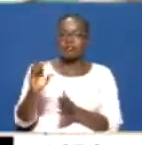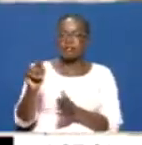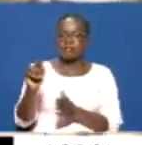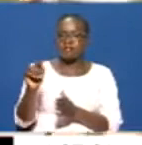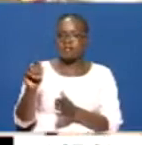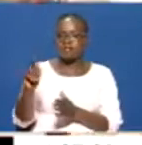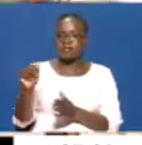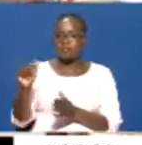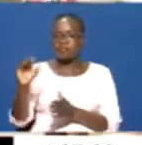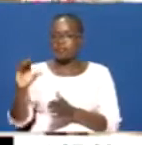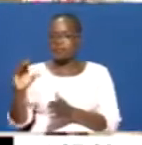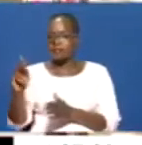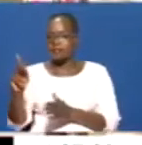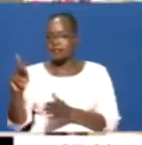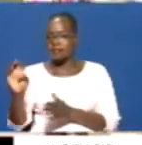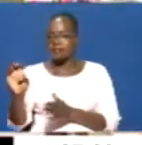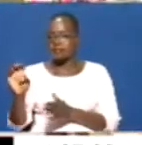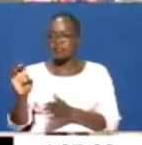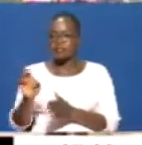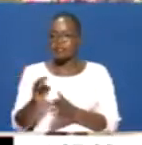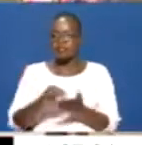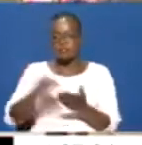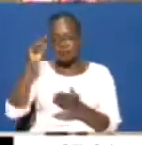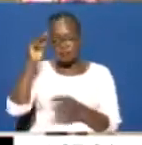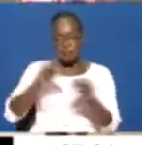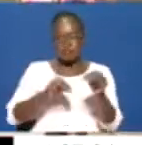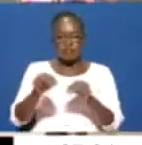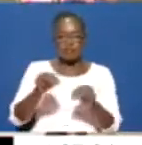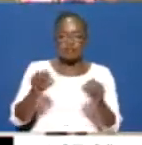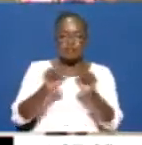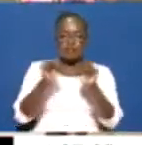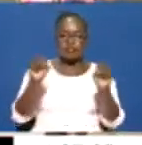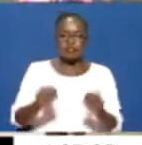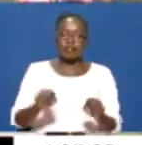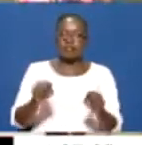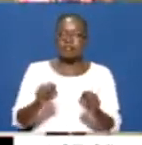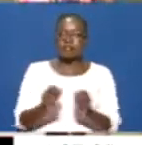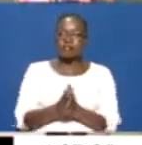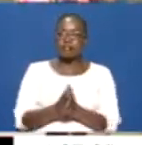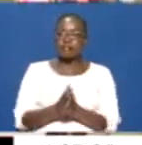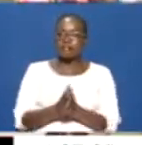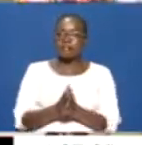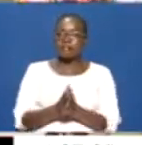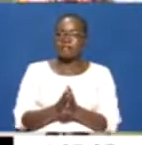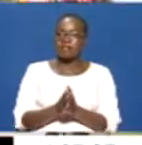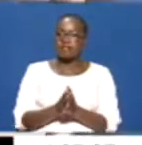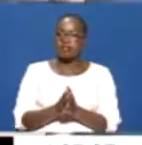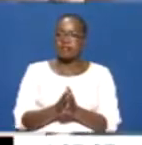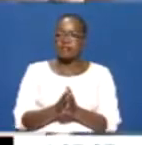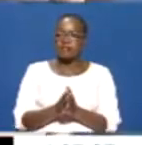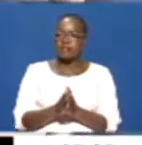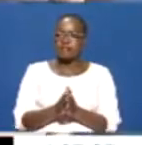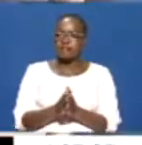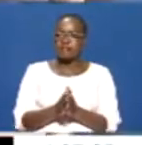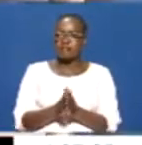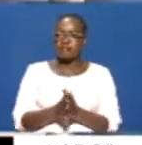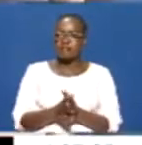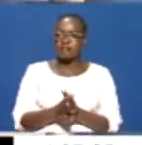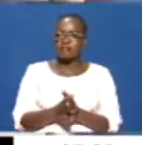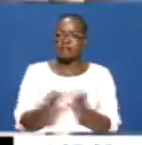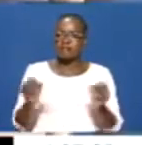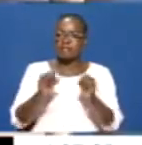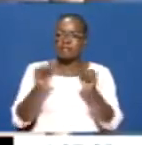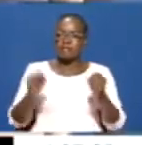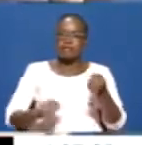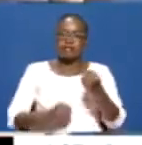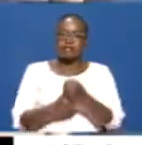lms.kec.ac.ke. That is the learning management system at the Kenya Education Cloud Academic Kenya. The system is supported